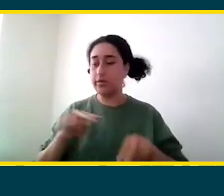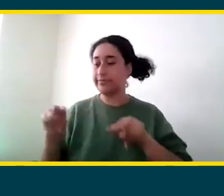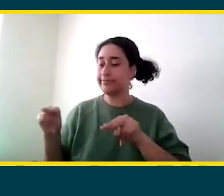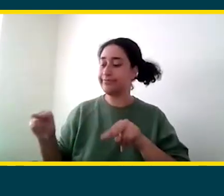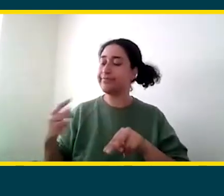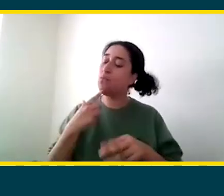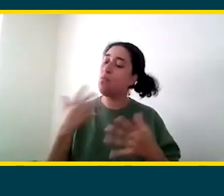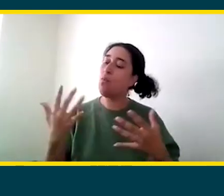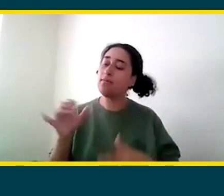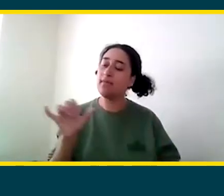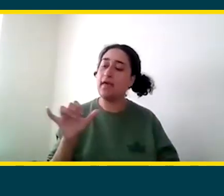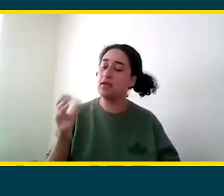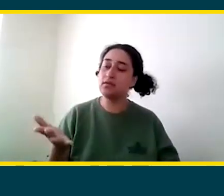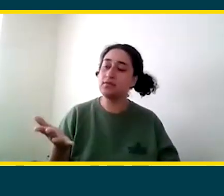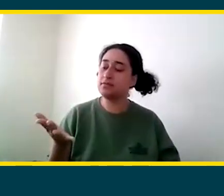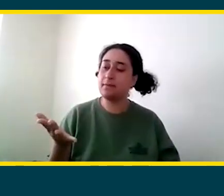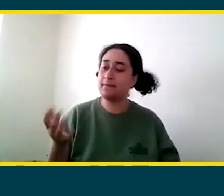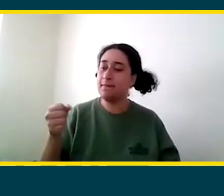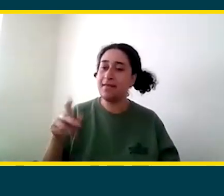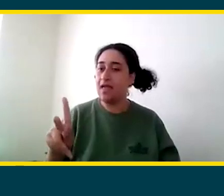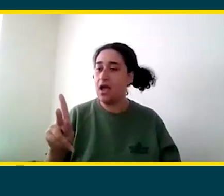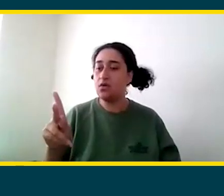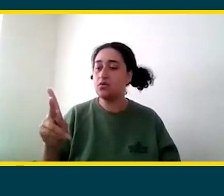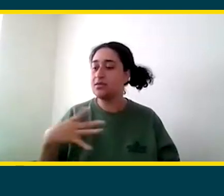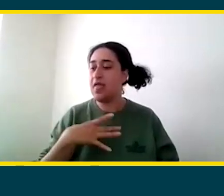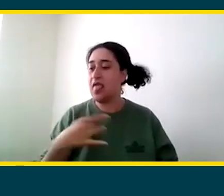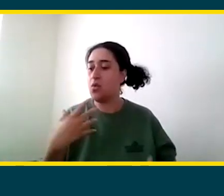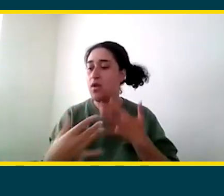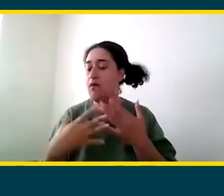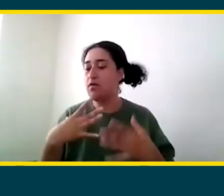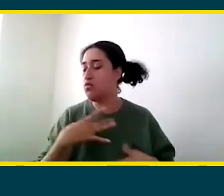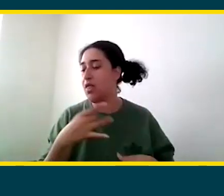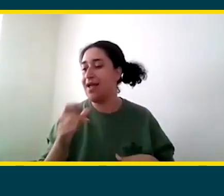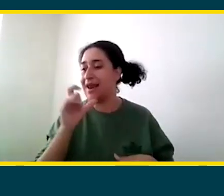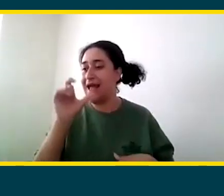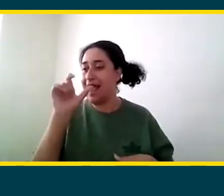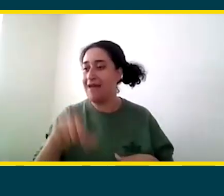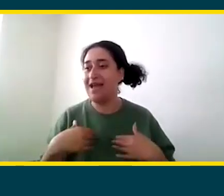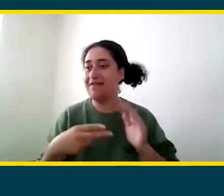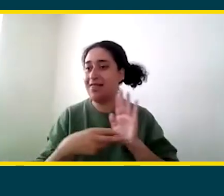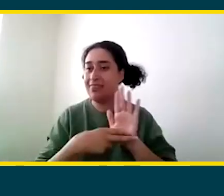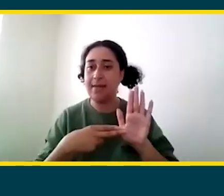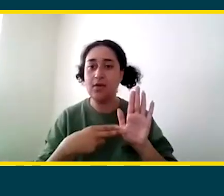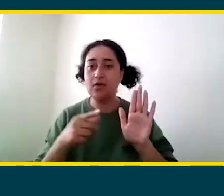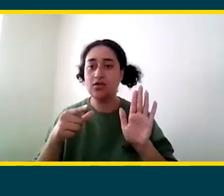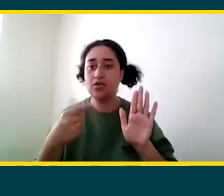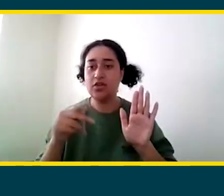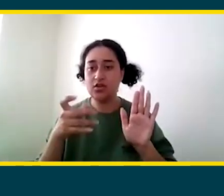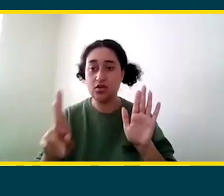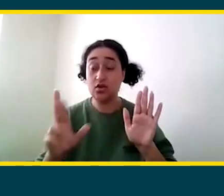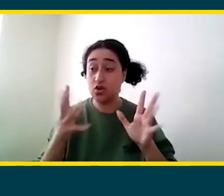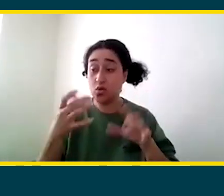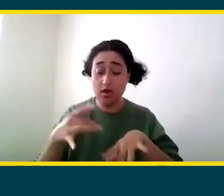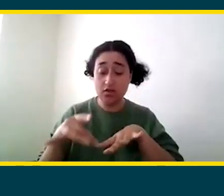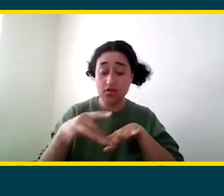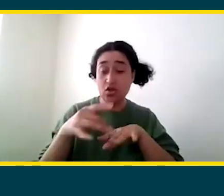to just be allowed to like what you like and not have a gender label on it? Like, oh, you want your nails painted, you want trucks, you